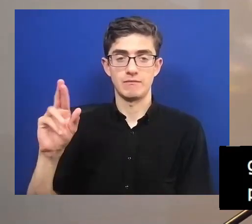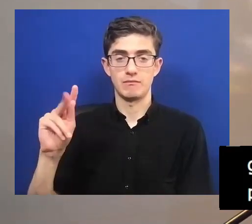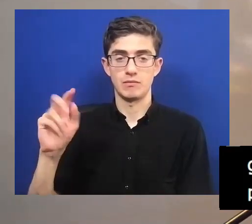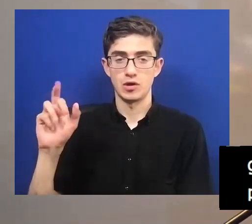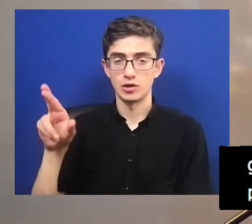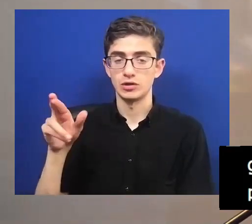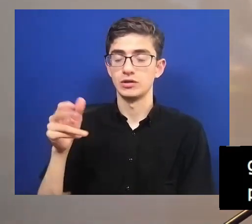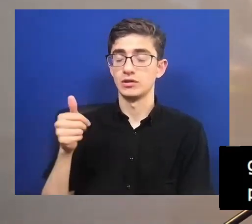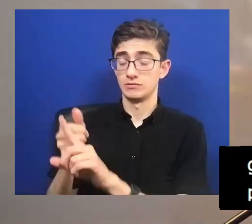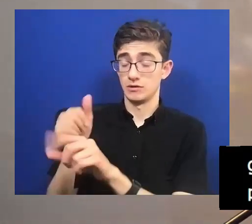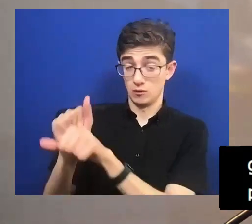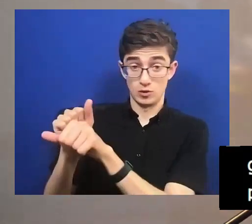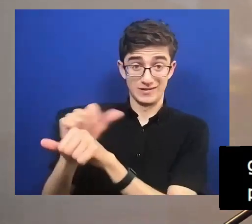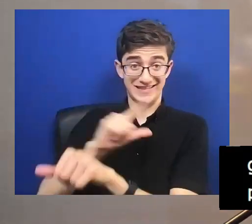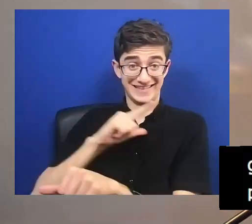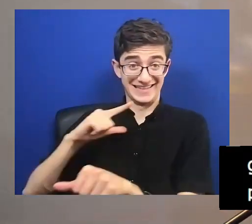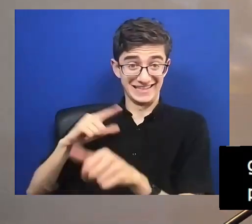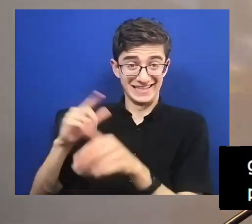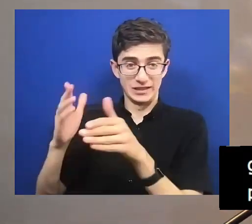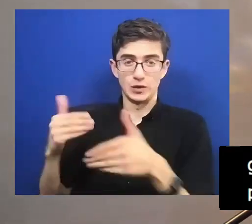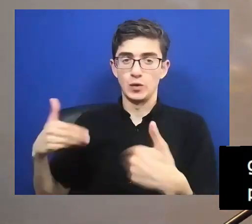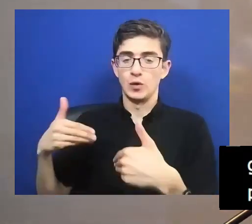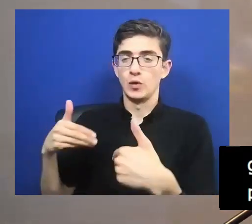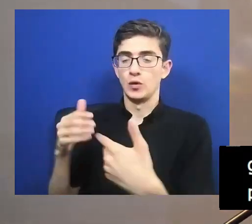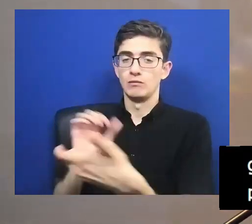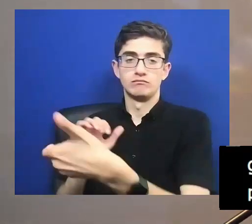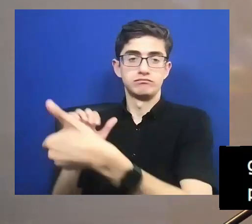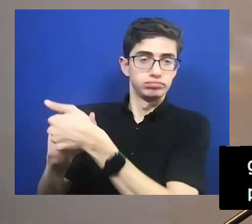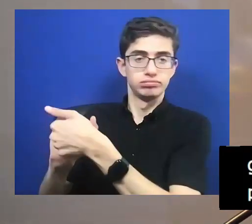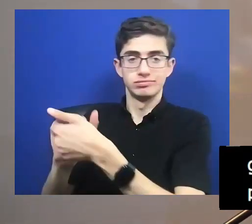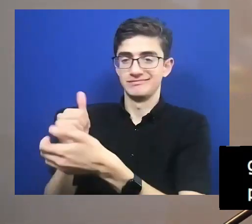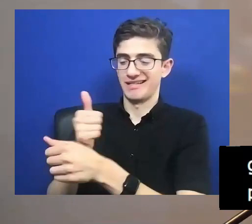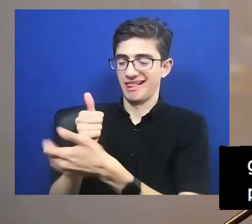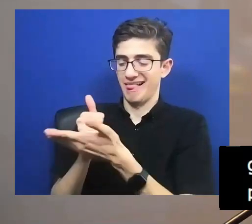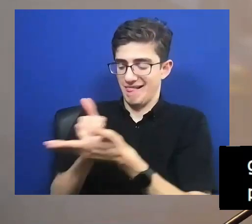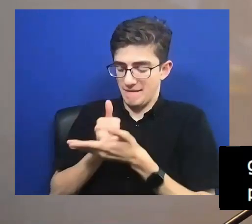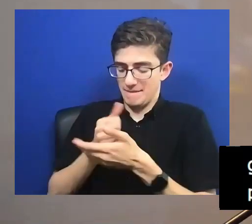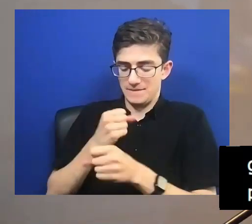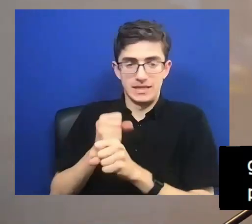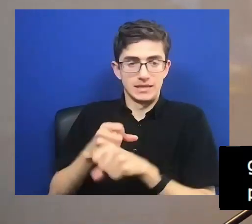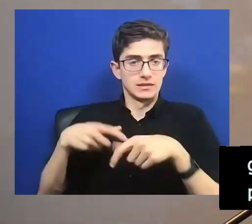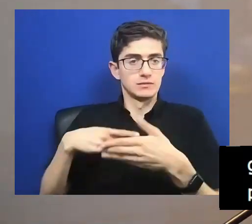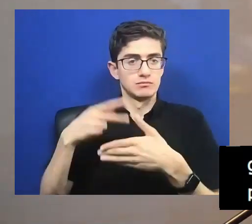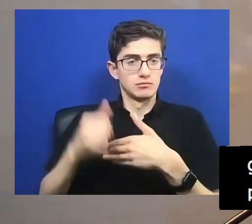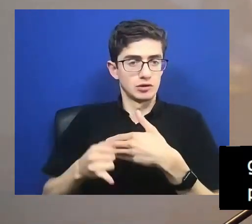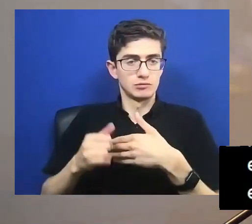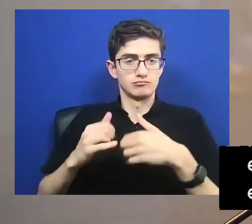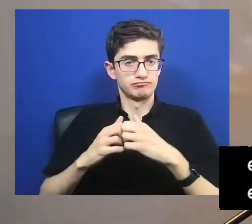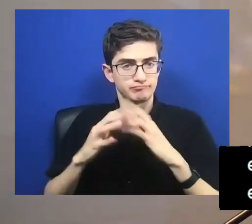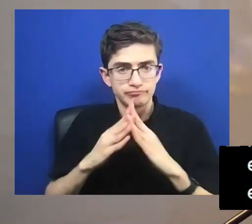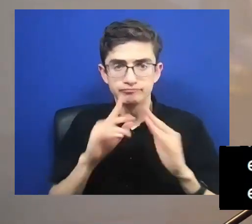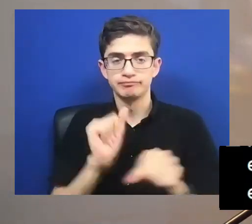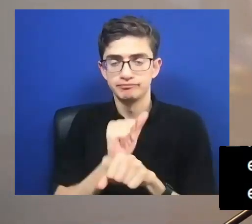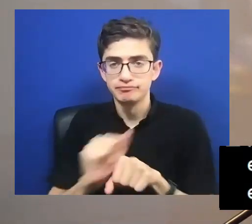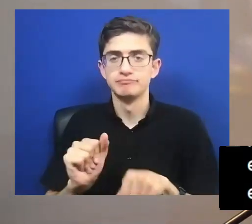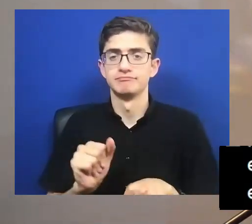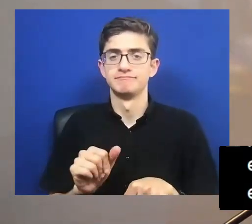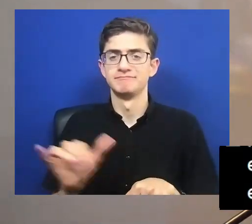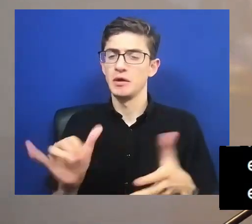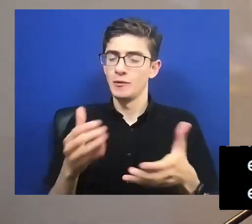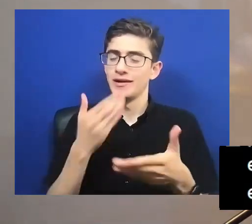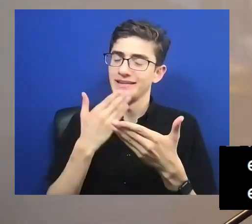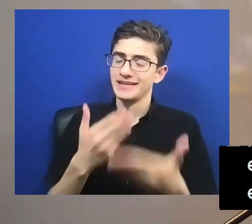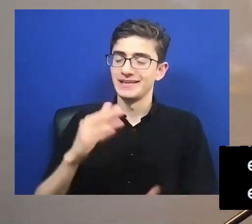in helping us make this a reality. I'd also like to thank Clayton Banks. I too